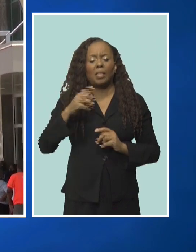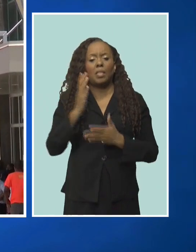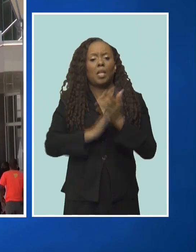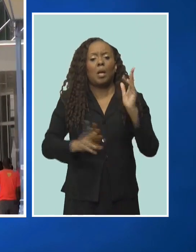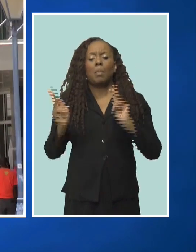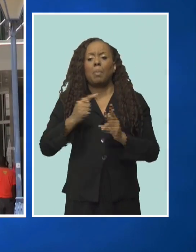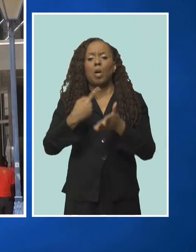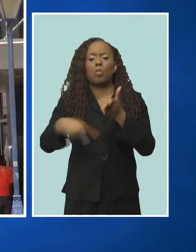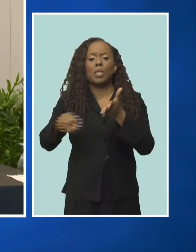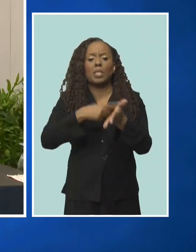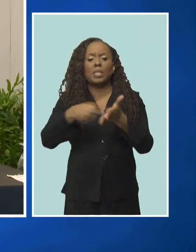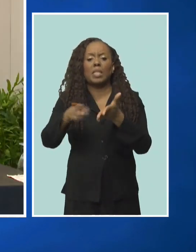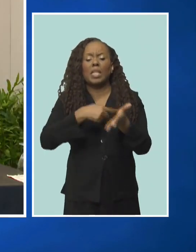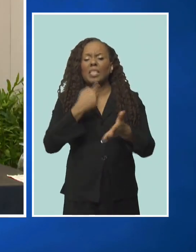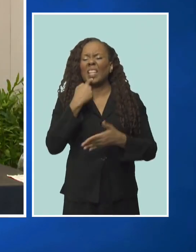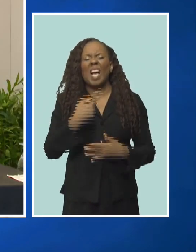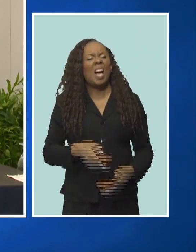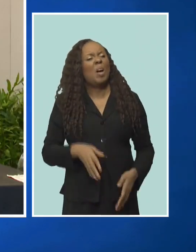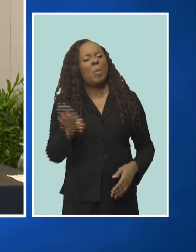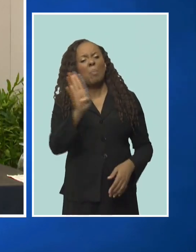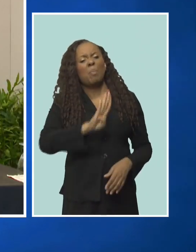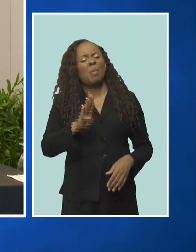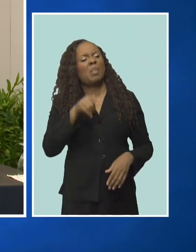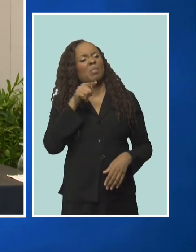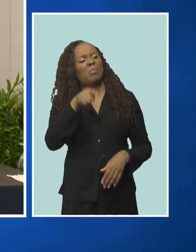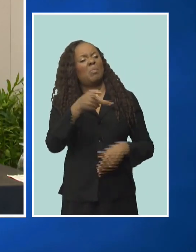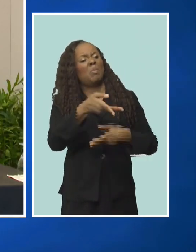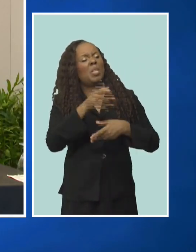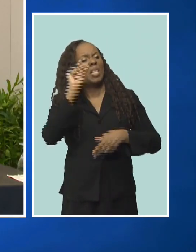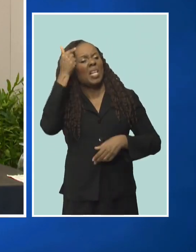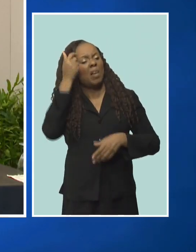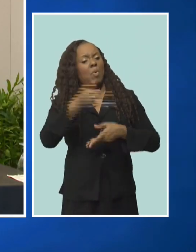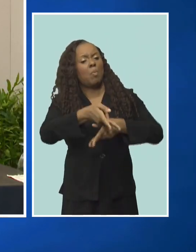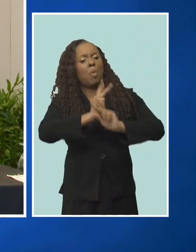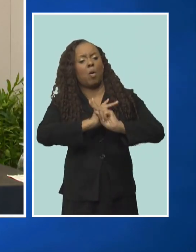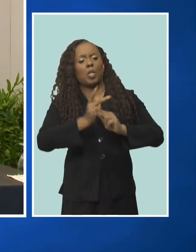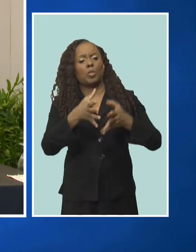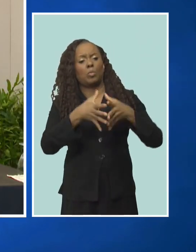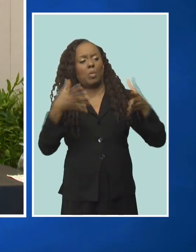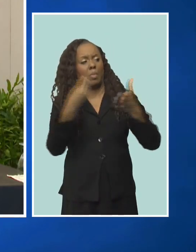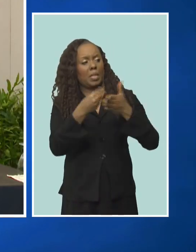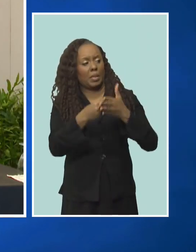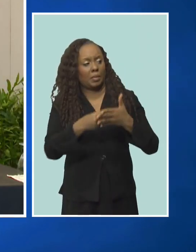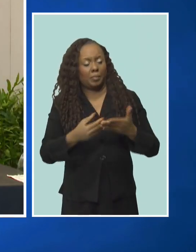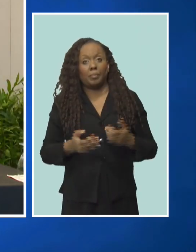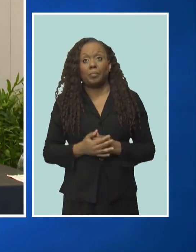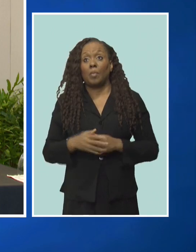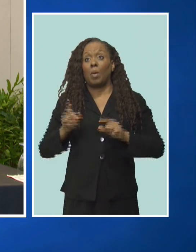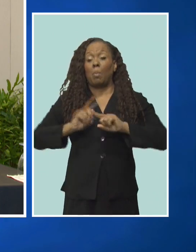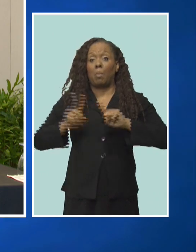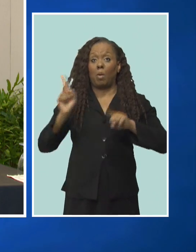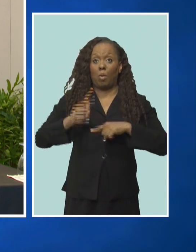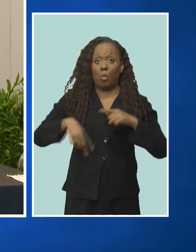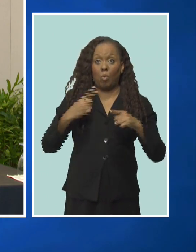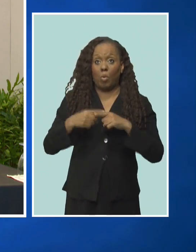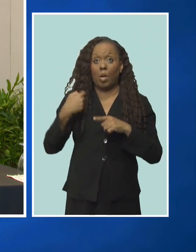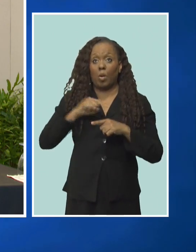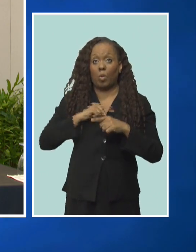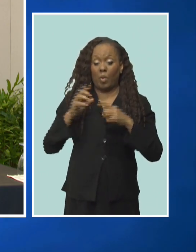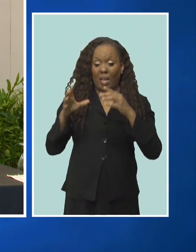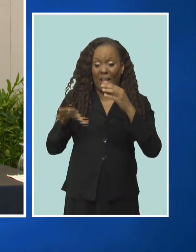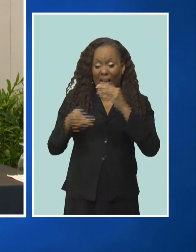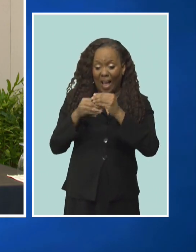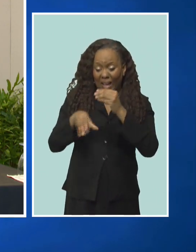government's borrowing. When we came to office, we inherited a debt situation that when we added what the government owed to everybody,